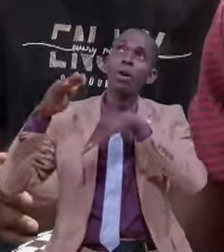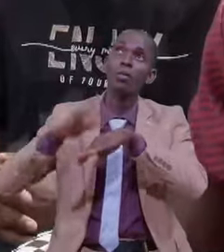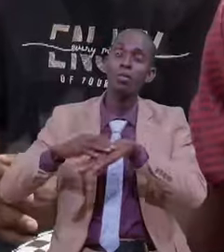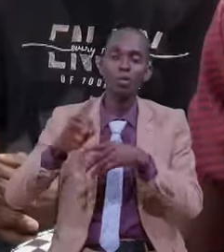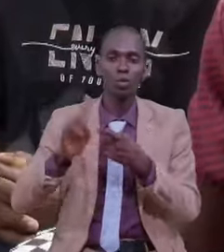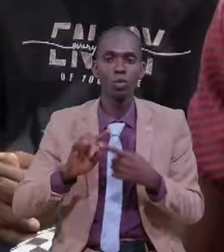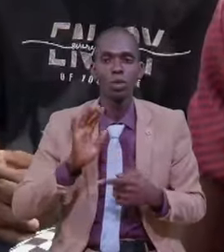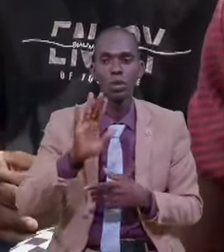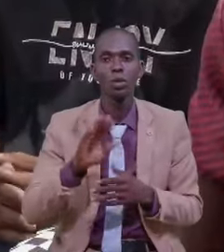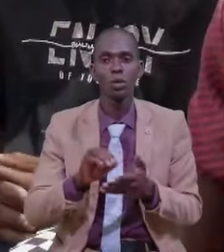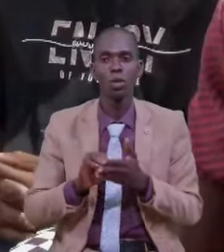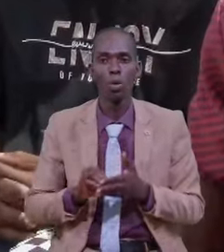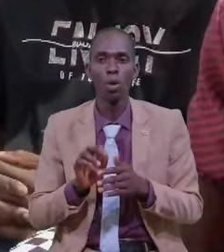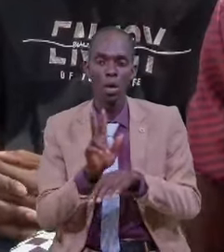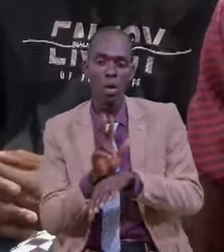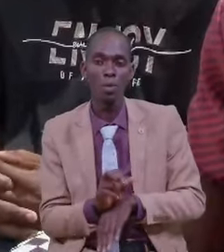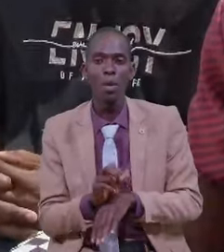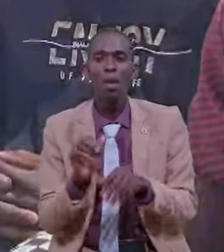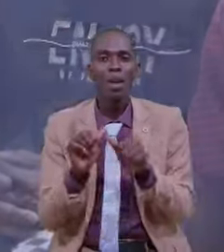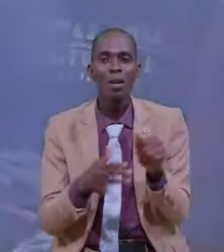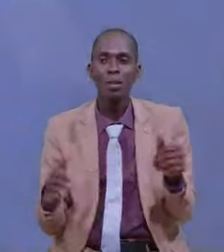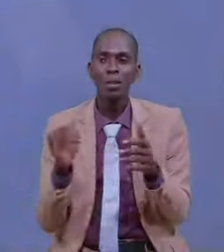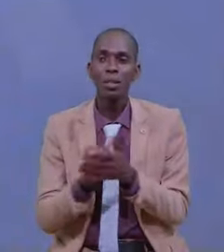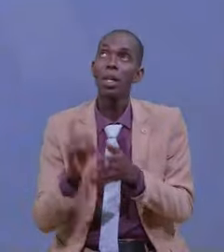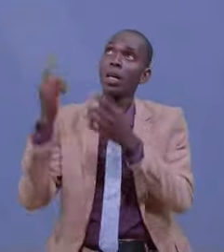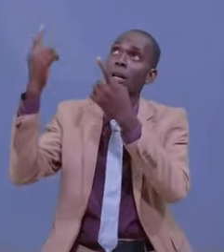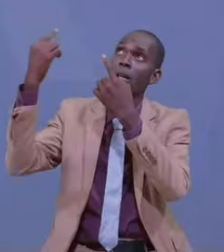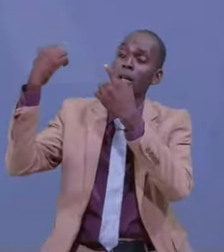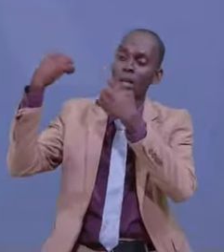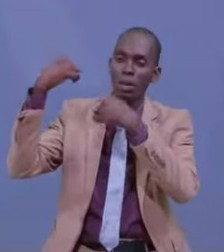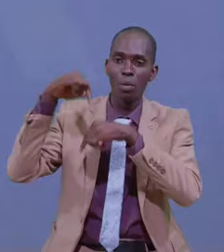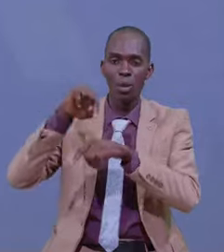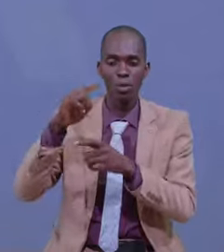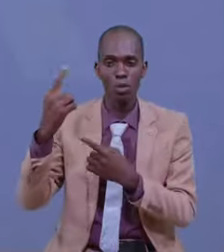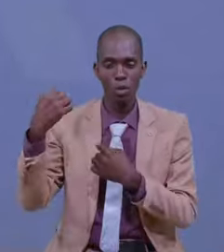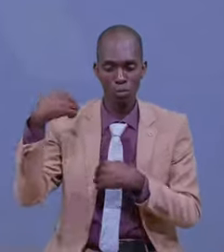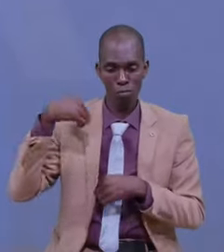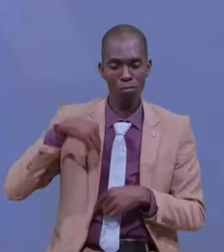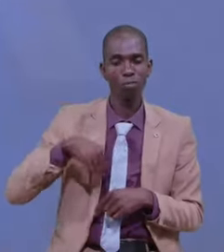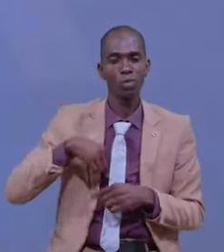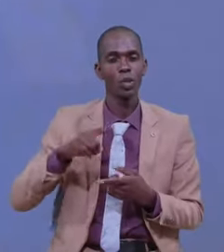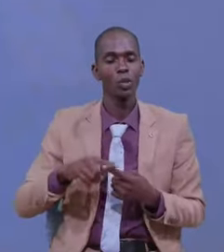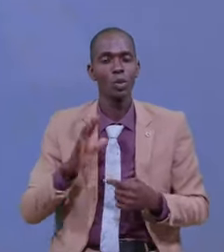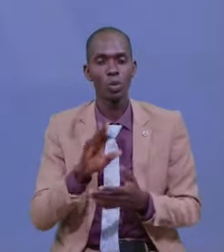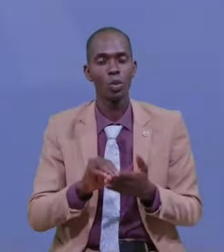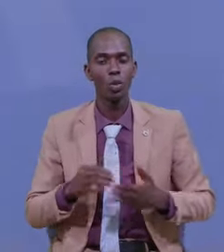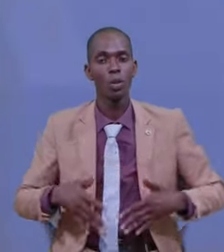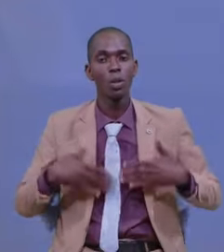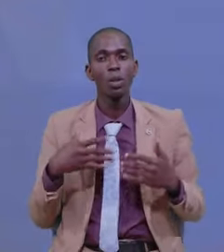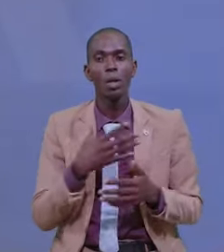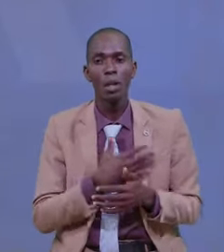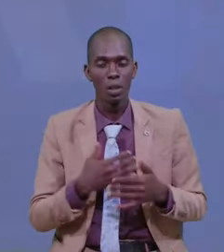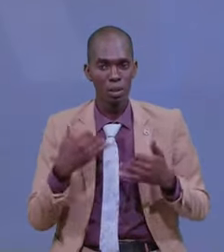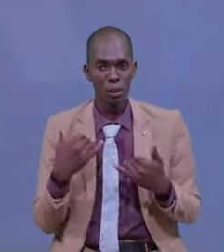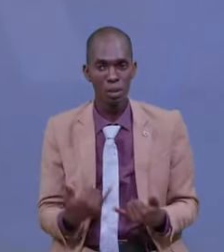heaven, every seed that came to heaven, and it came straight to his life. And now he gives the